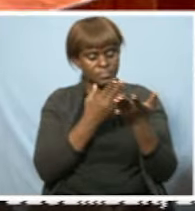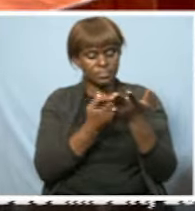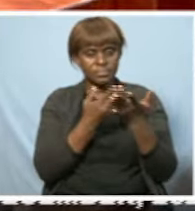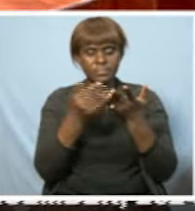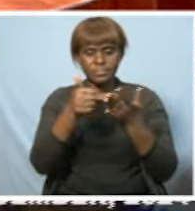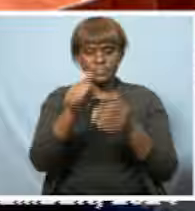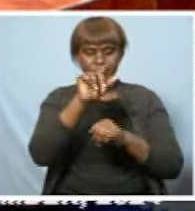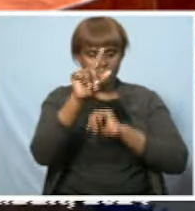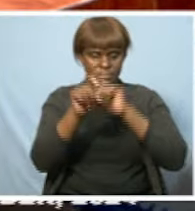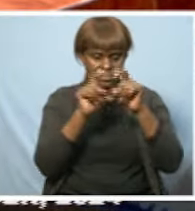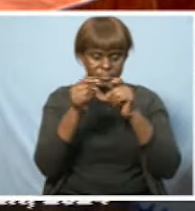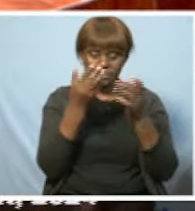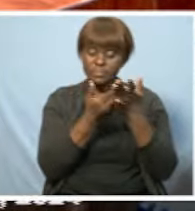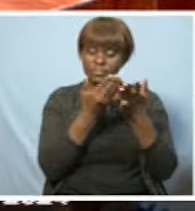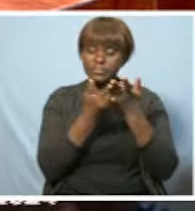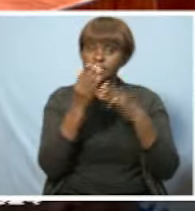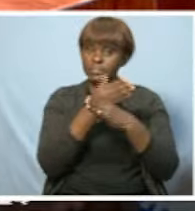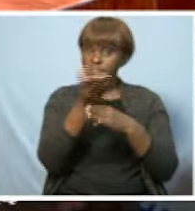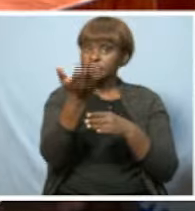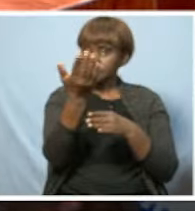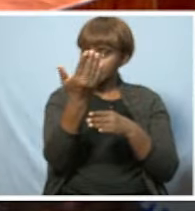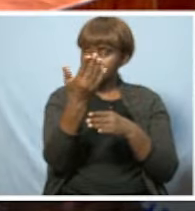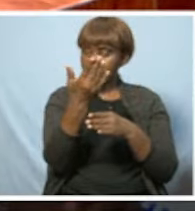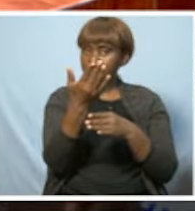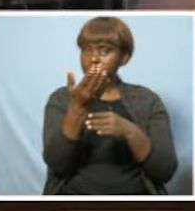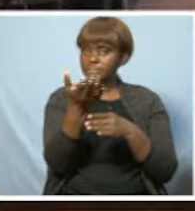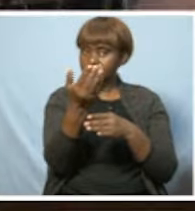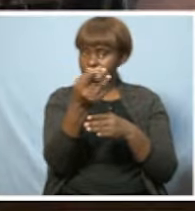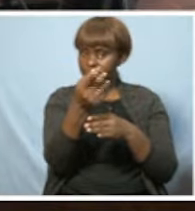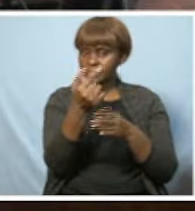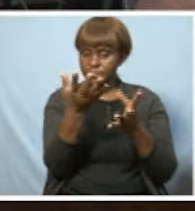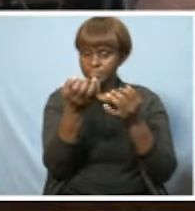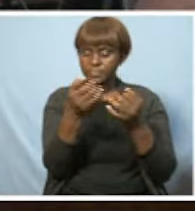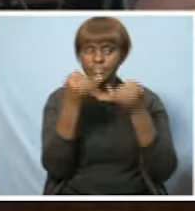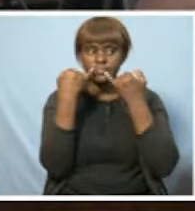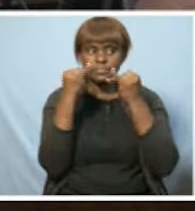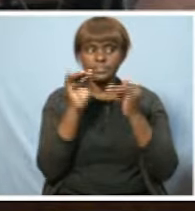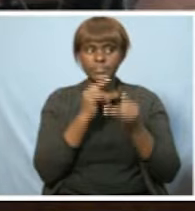this transaction. Go ahead, there was something you were trying to tell us?